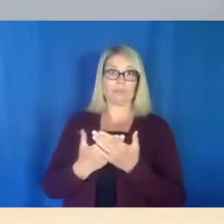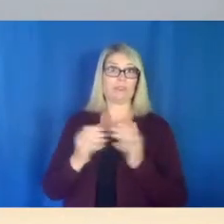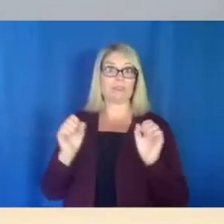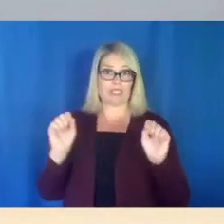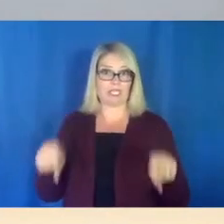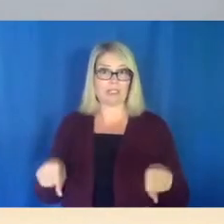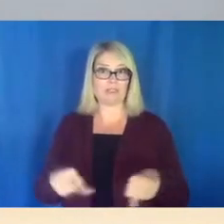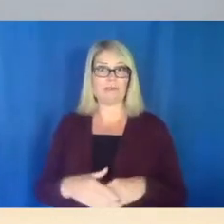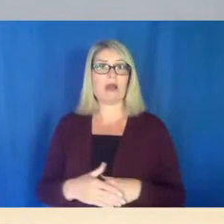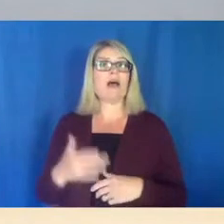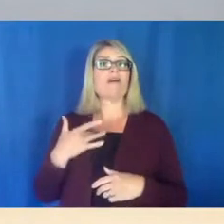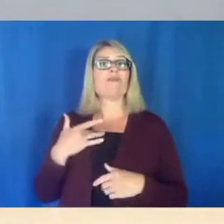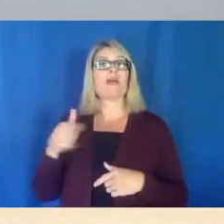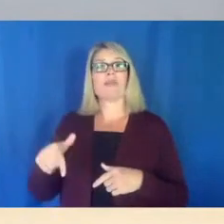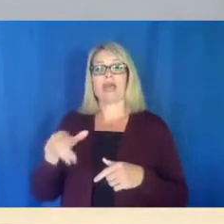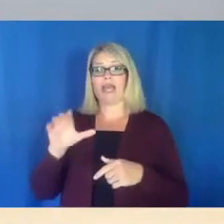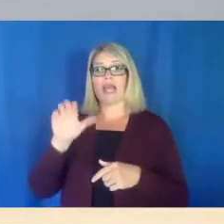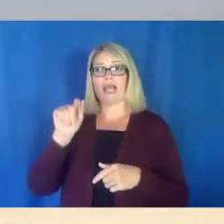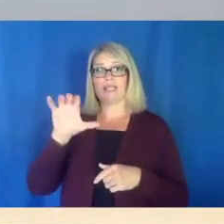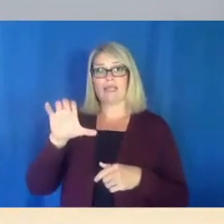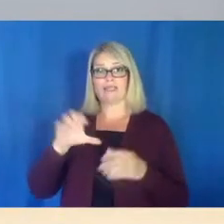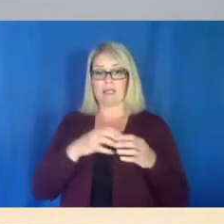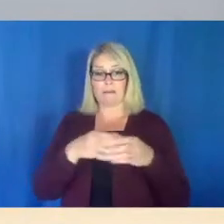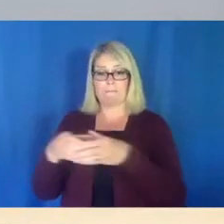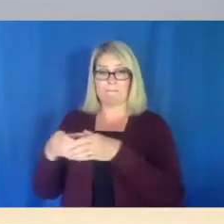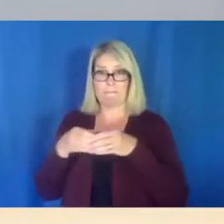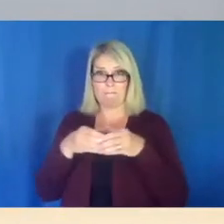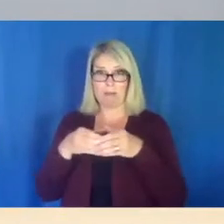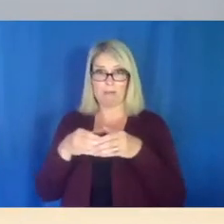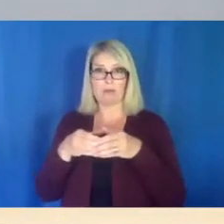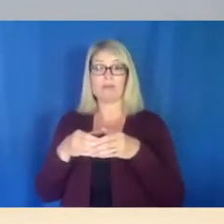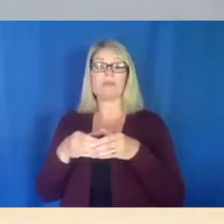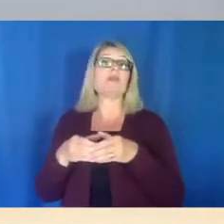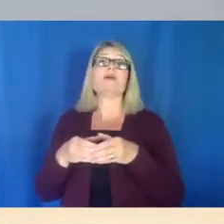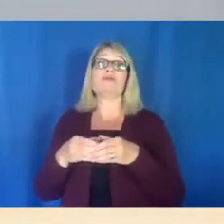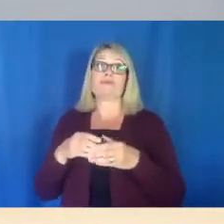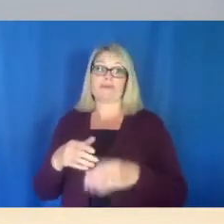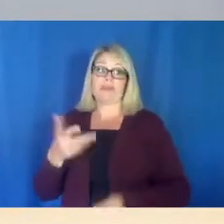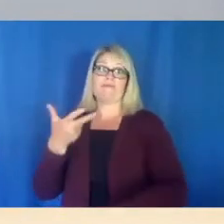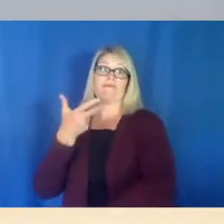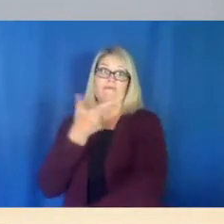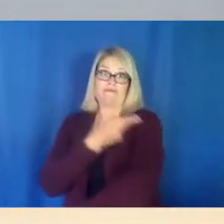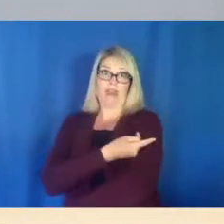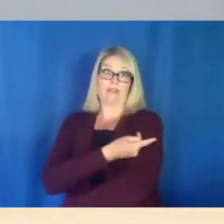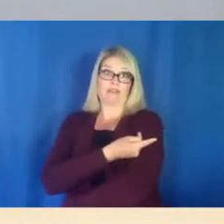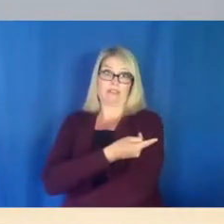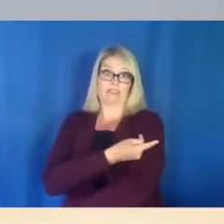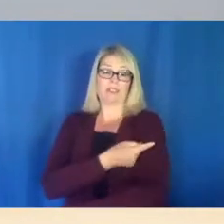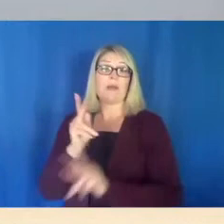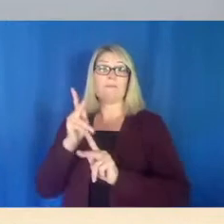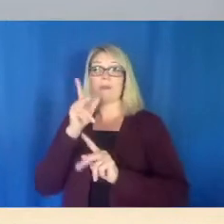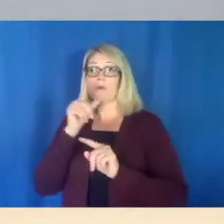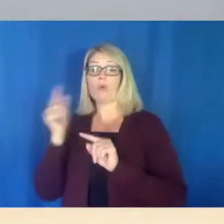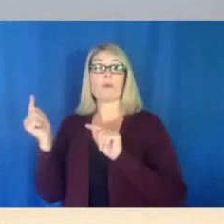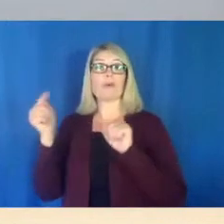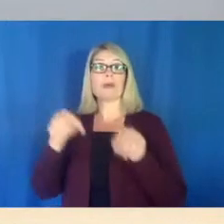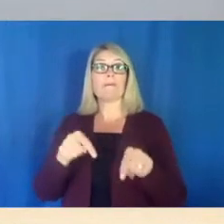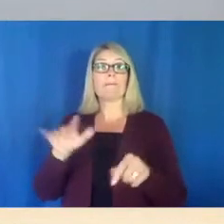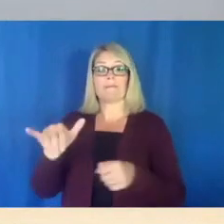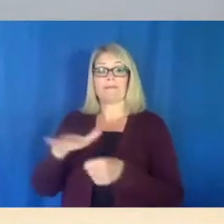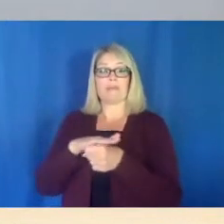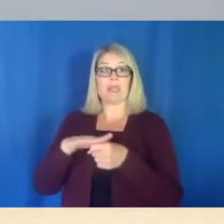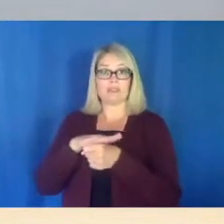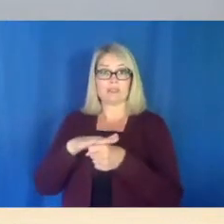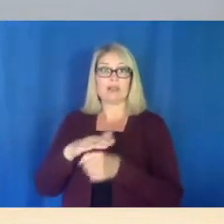common amongst the Atlantic provinces is that vaccination status for people coming into the region